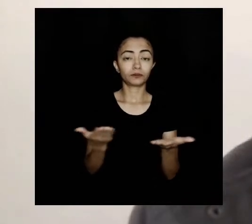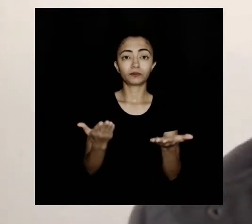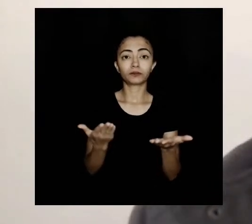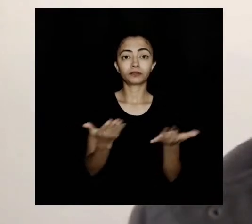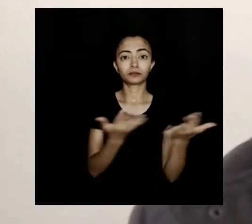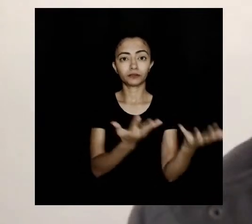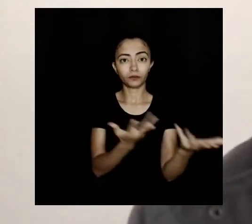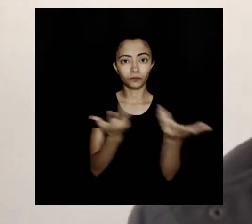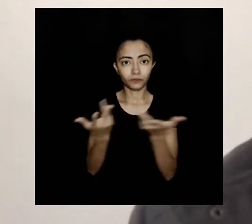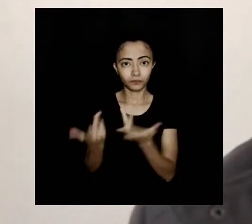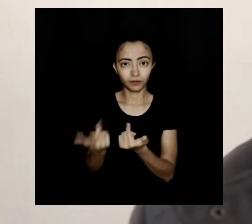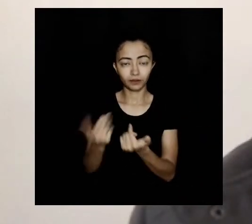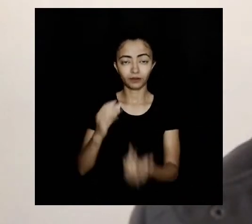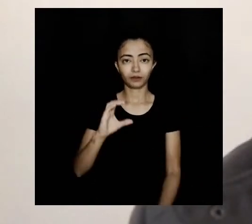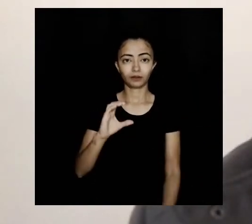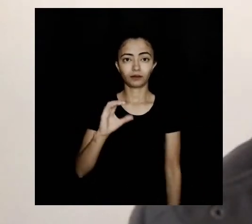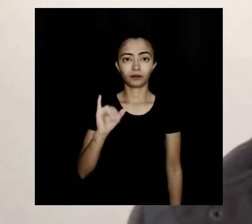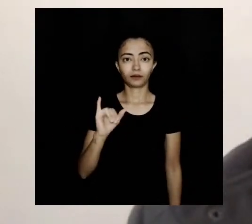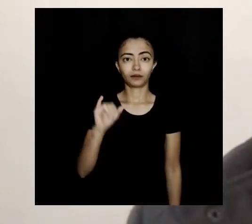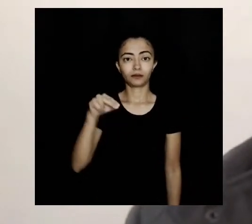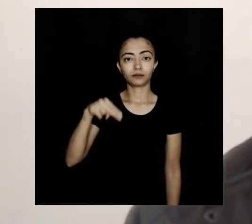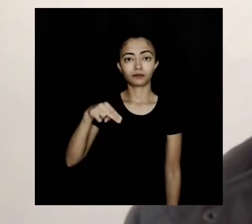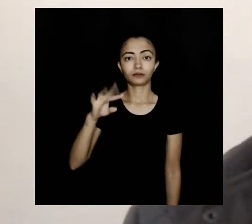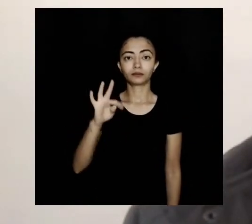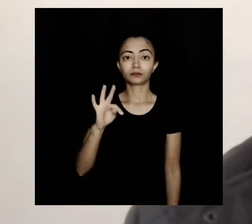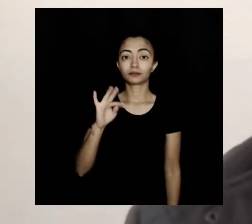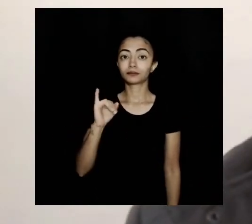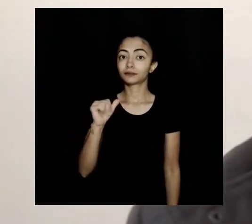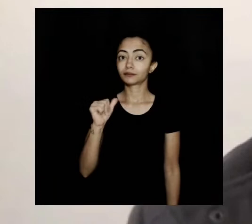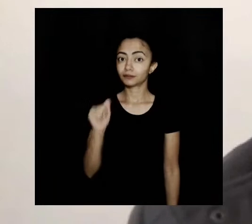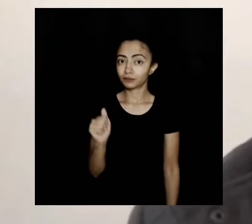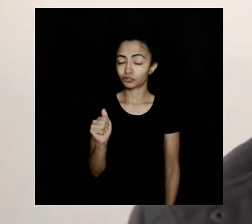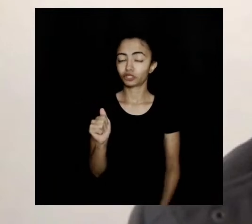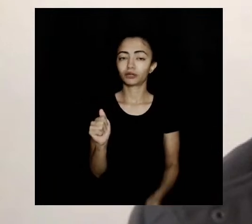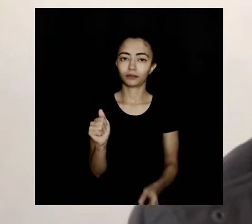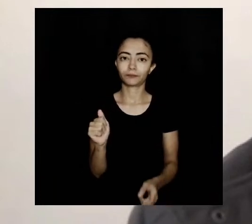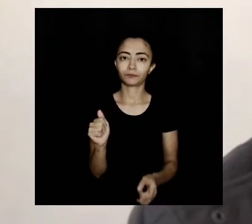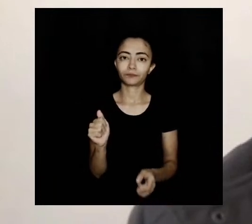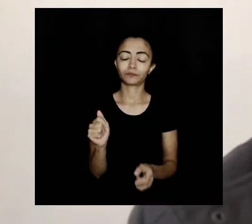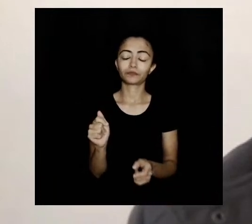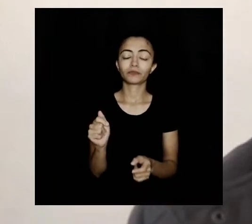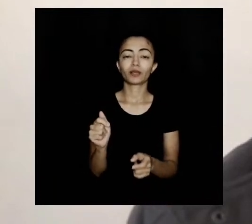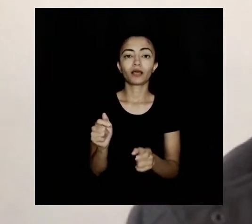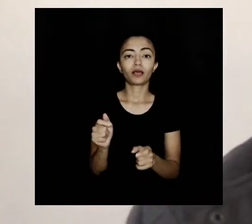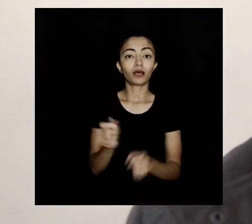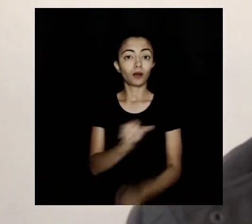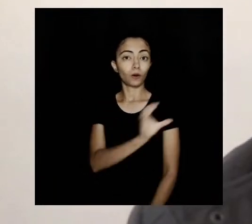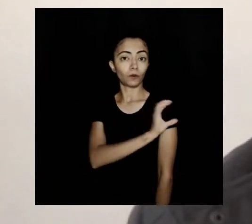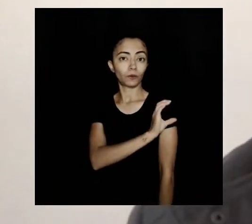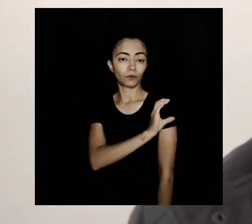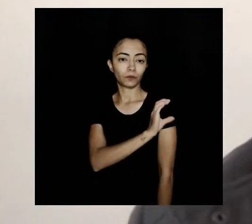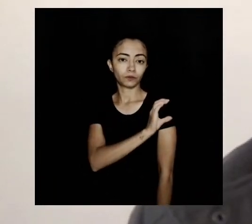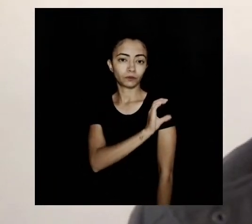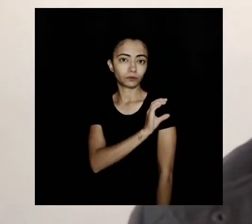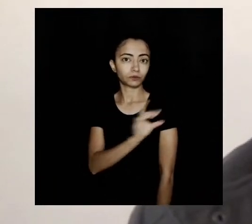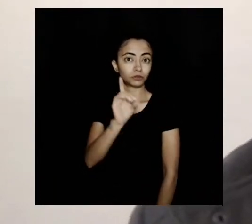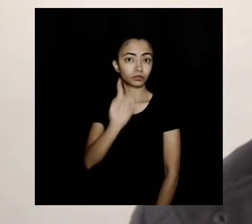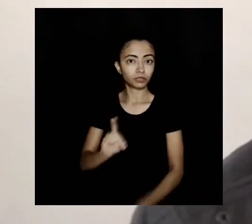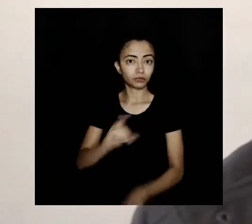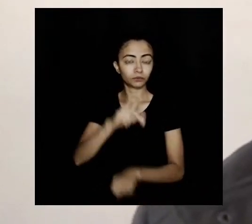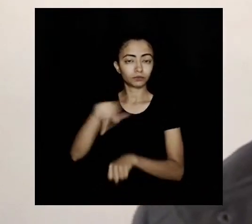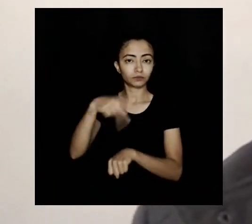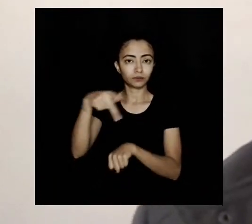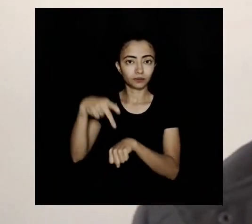Cynthia Ribeiro. Ela Now we will have Cynthia Ribeiro, who is the coordinator of the International